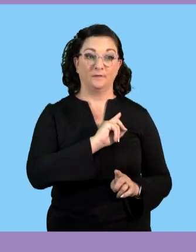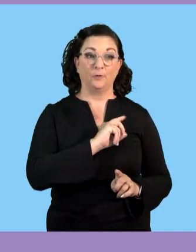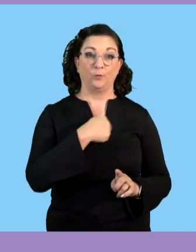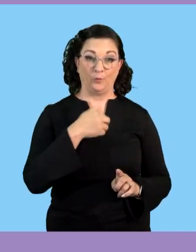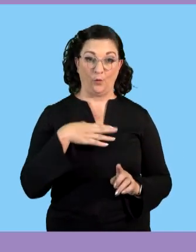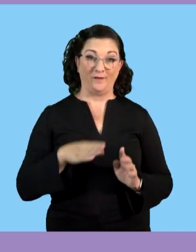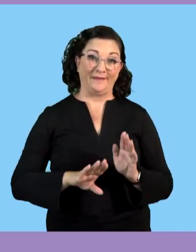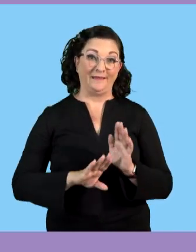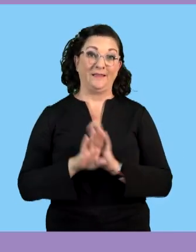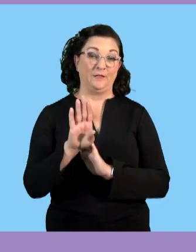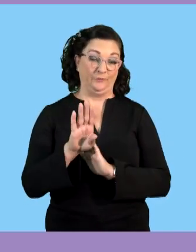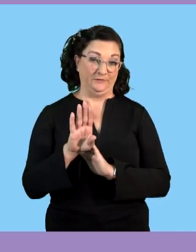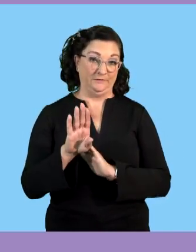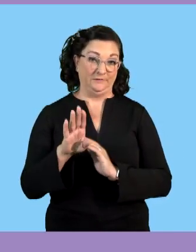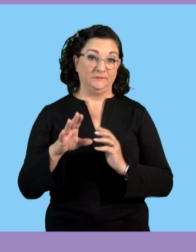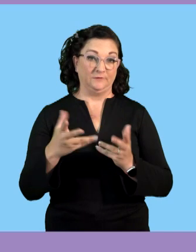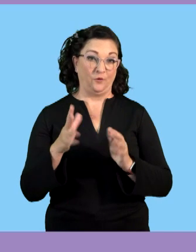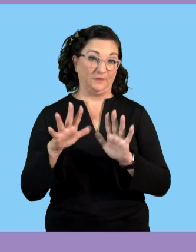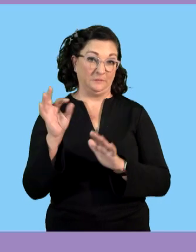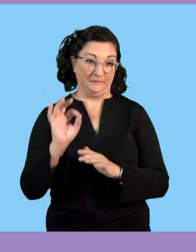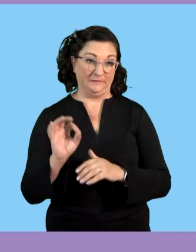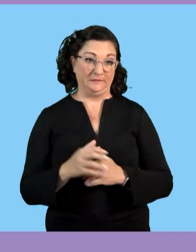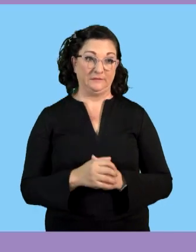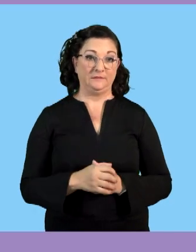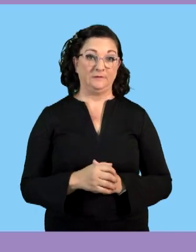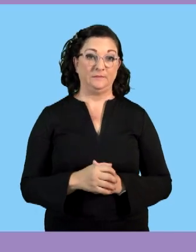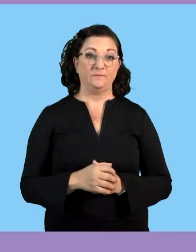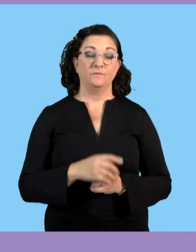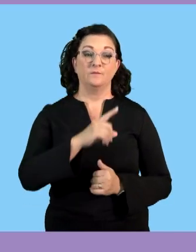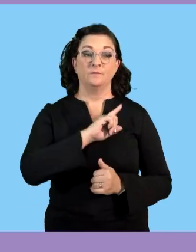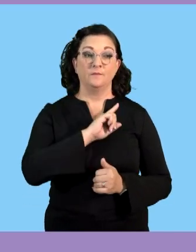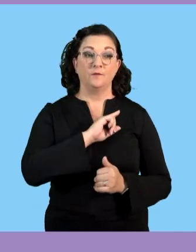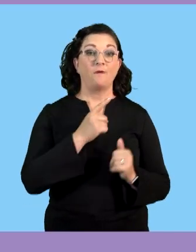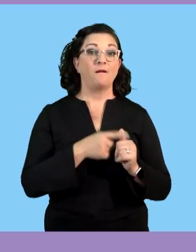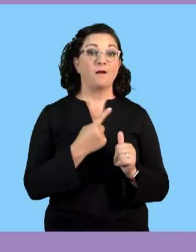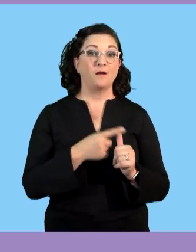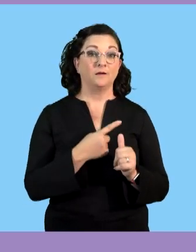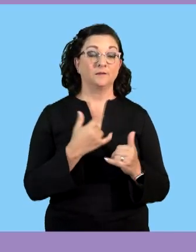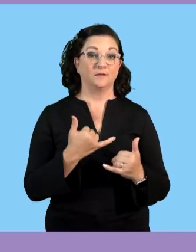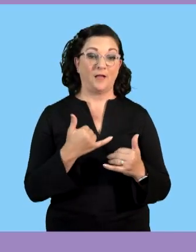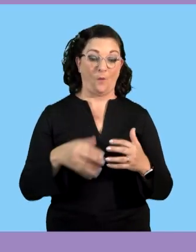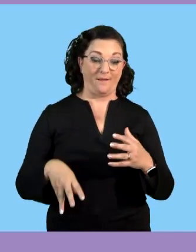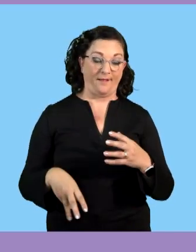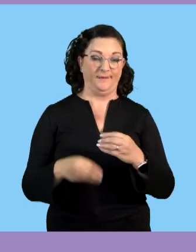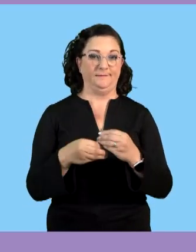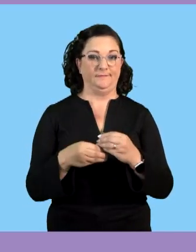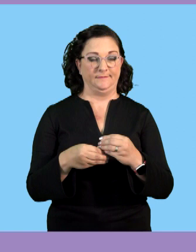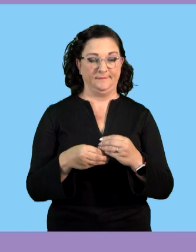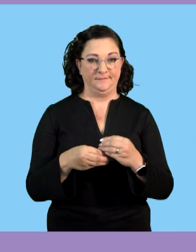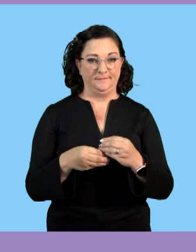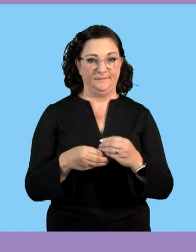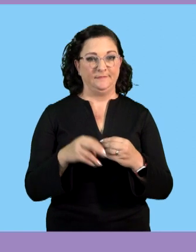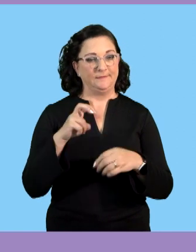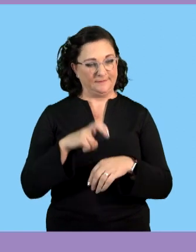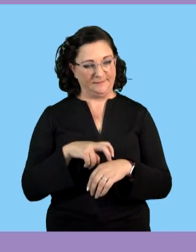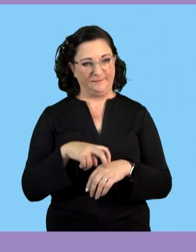increasing 120 by 10%. And therefore, we're going to say, remember, we must add to